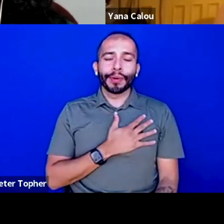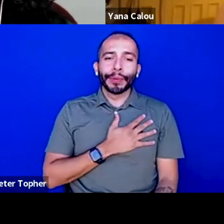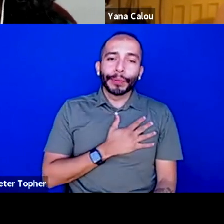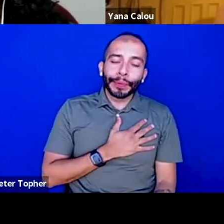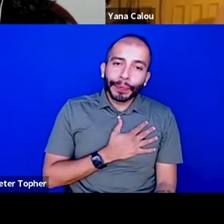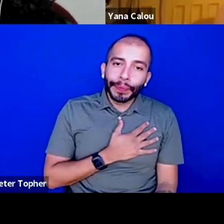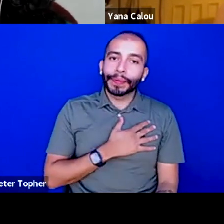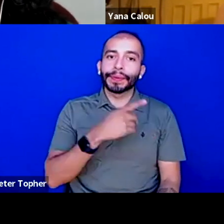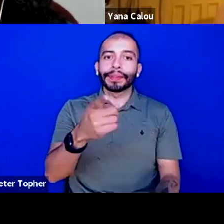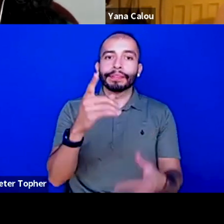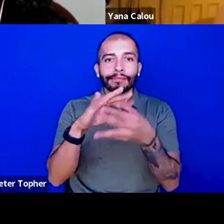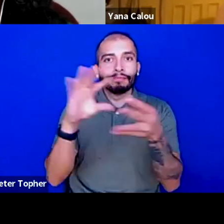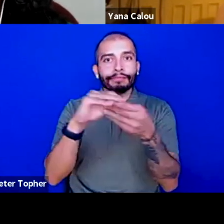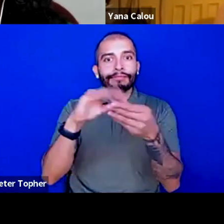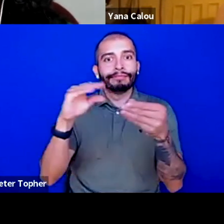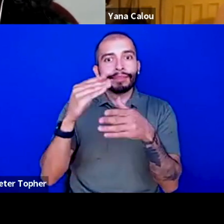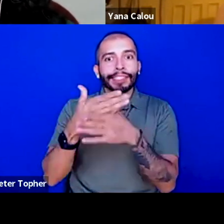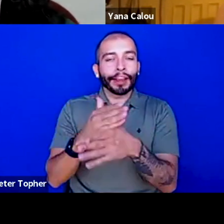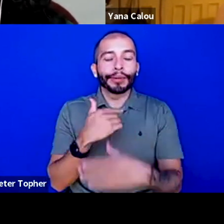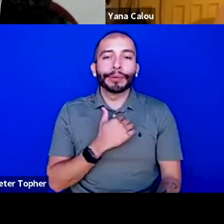not least, Shauna.